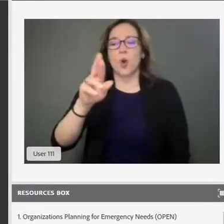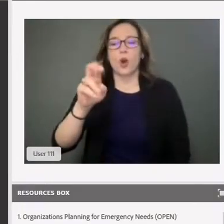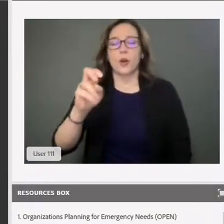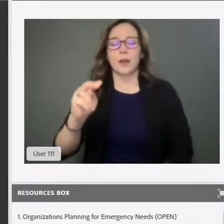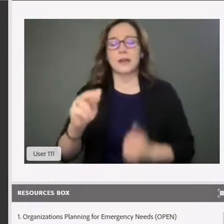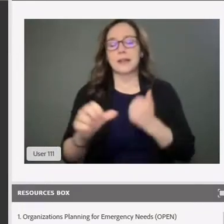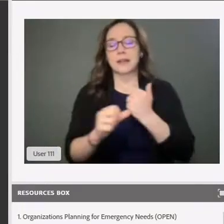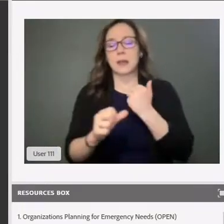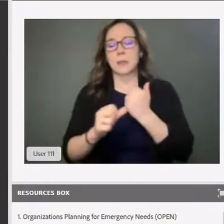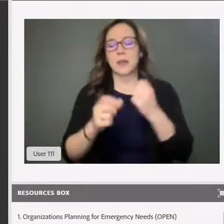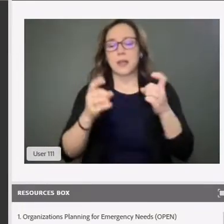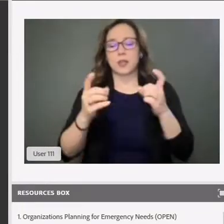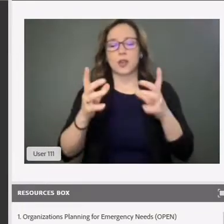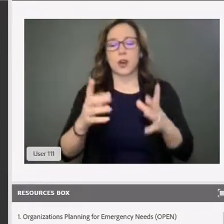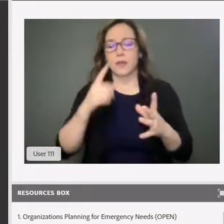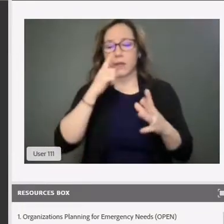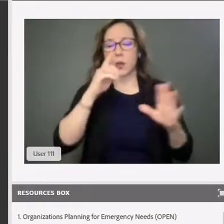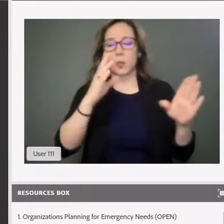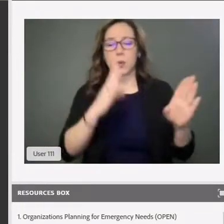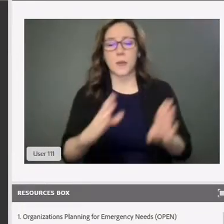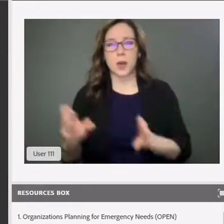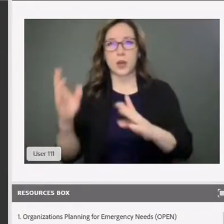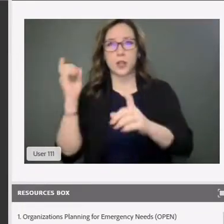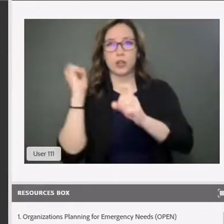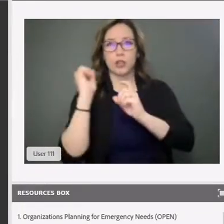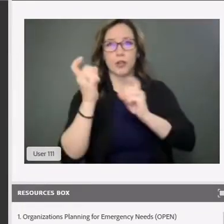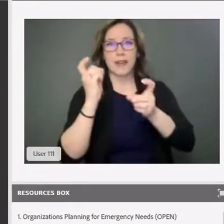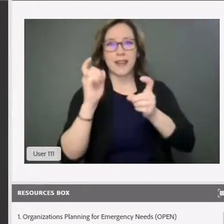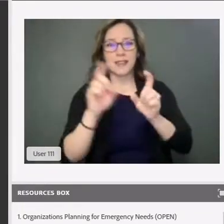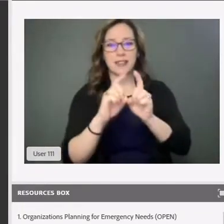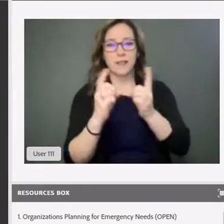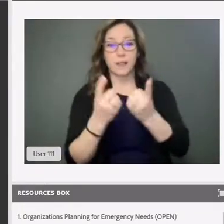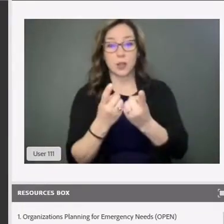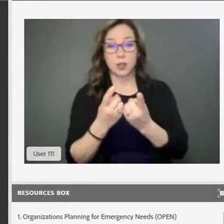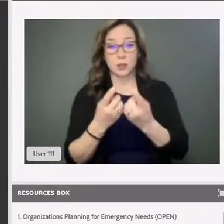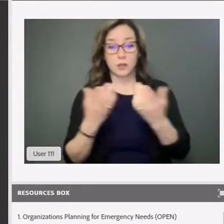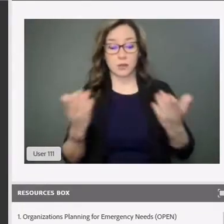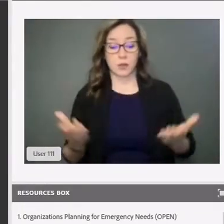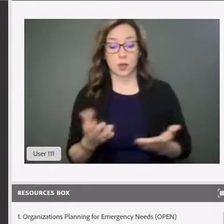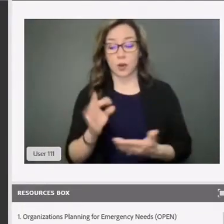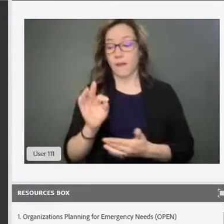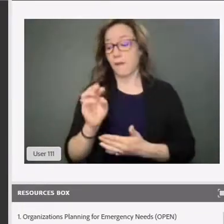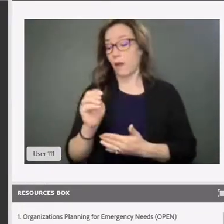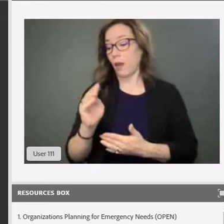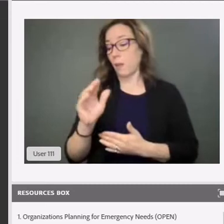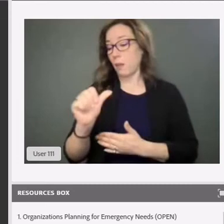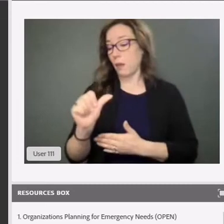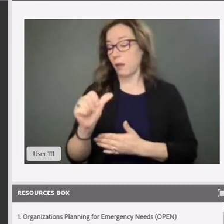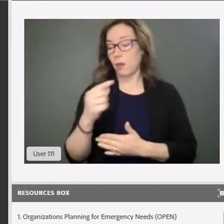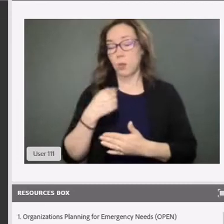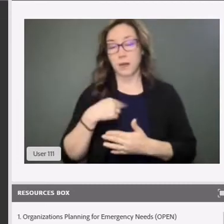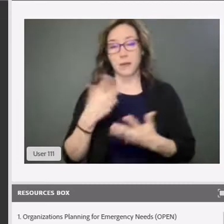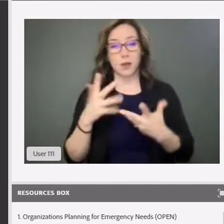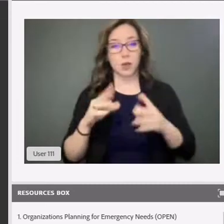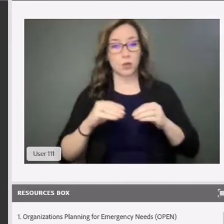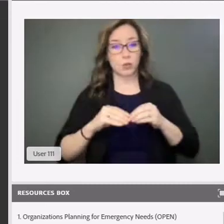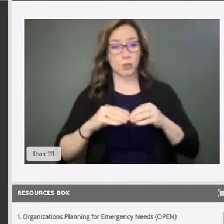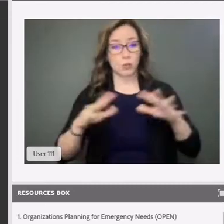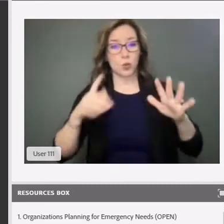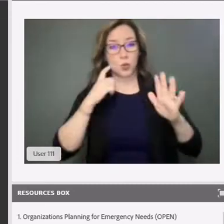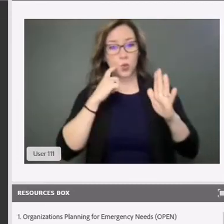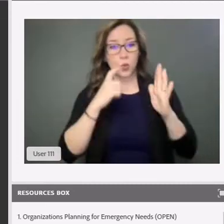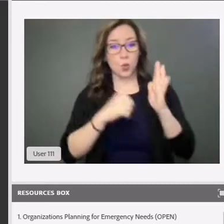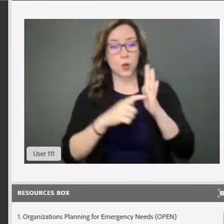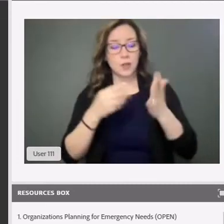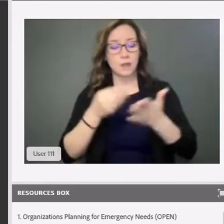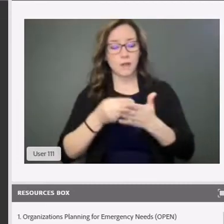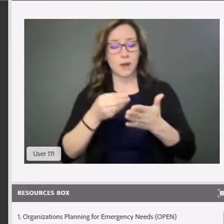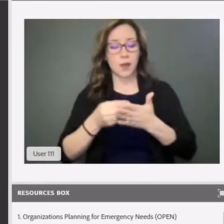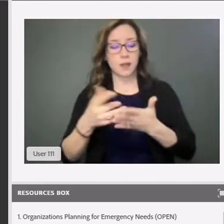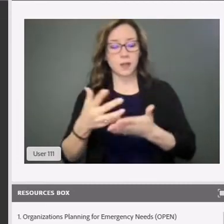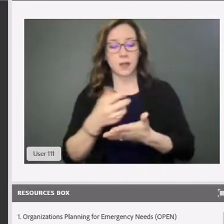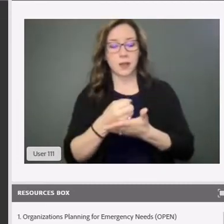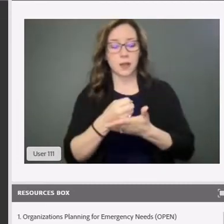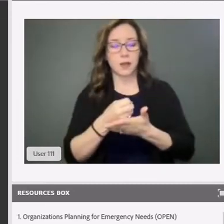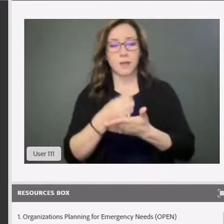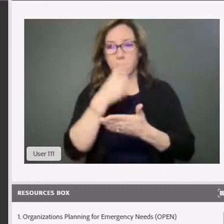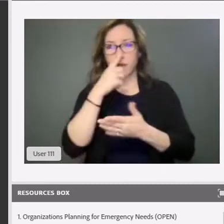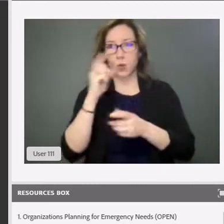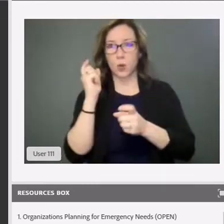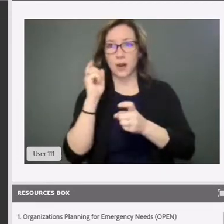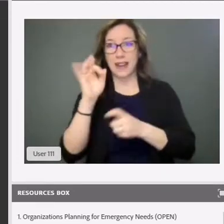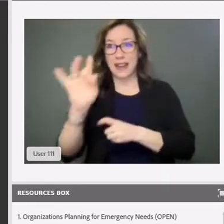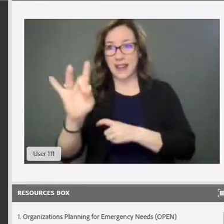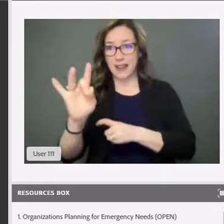Deputy Director for the Preparedness Grants Division at FEMA. And as Aaron mentioned, we did release the Notices of Funding Opportunity for 8 Preparedness